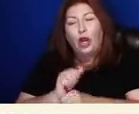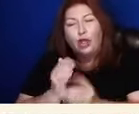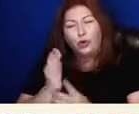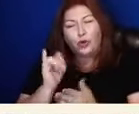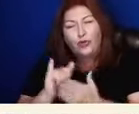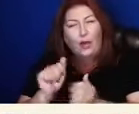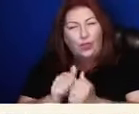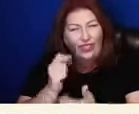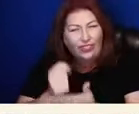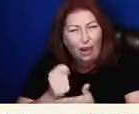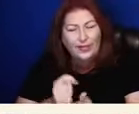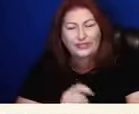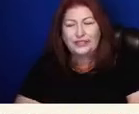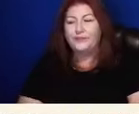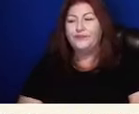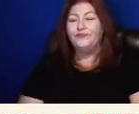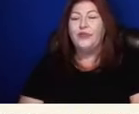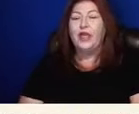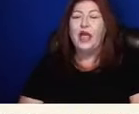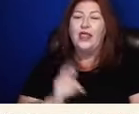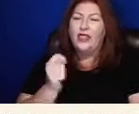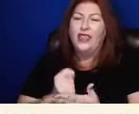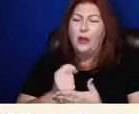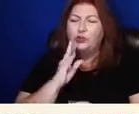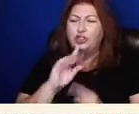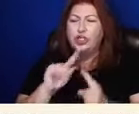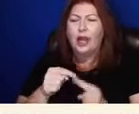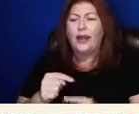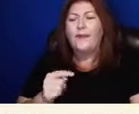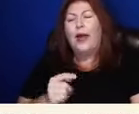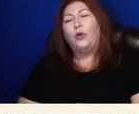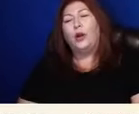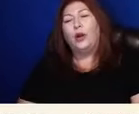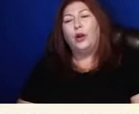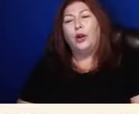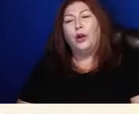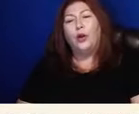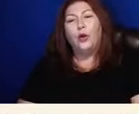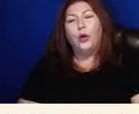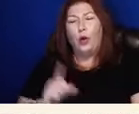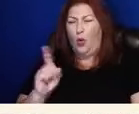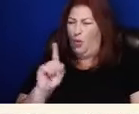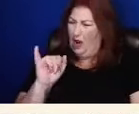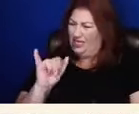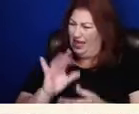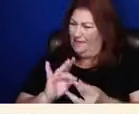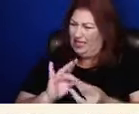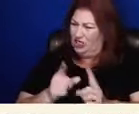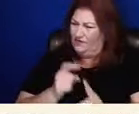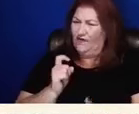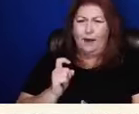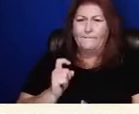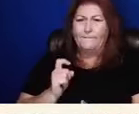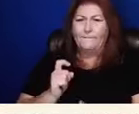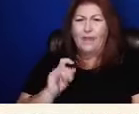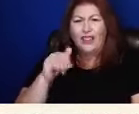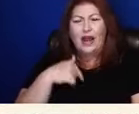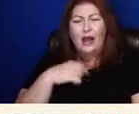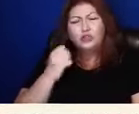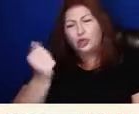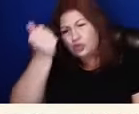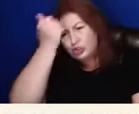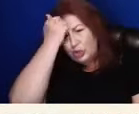therapist, the therapist was talking about, you know, where is that message coming from? That I'm so stupid, I'm